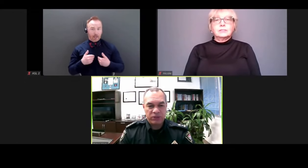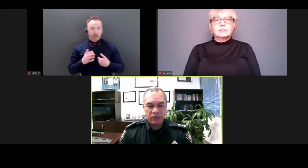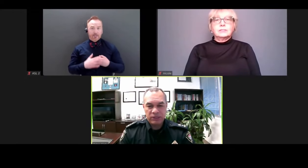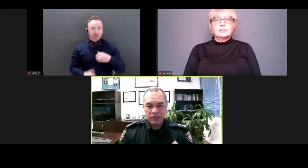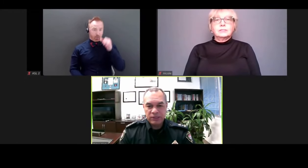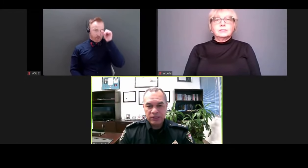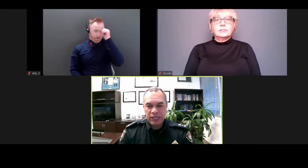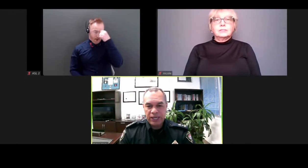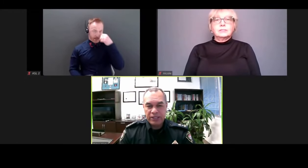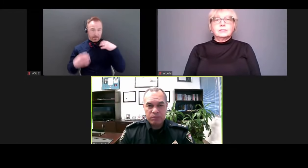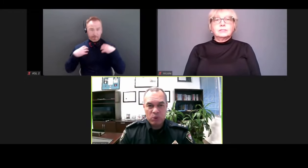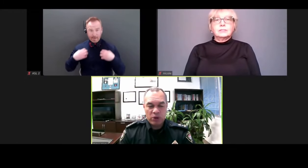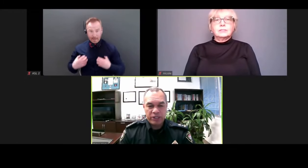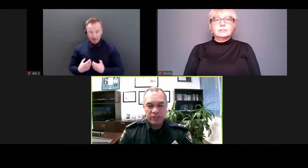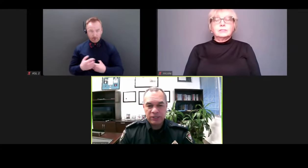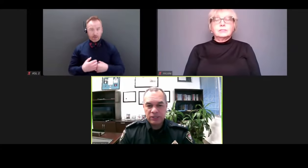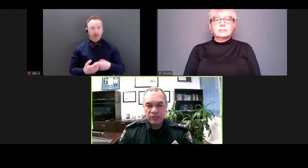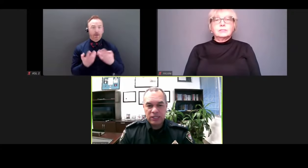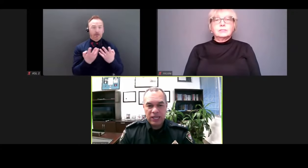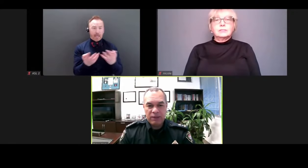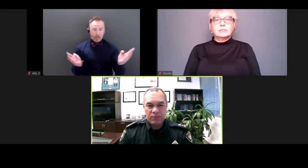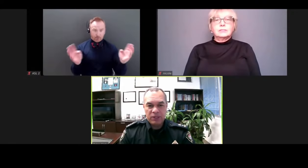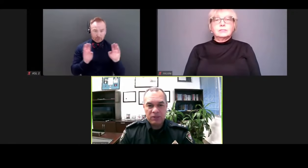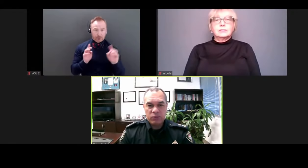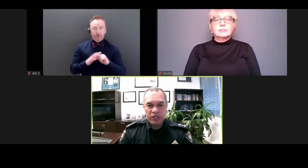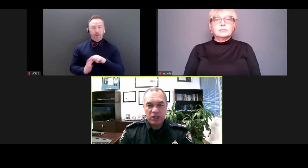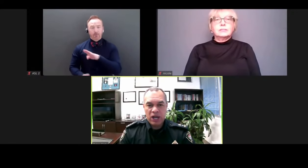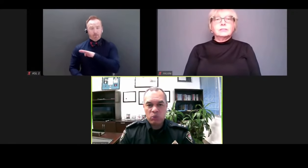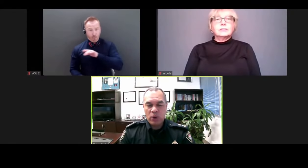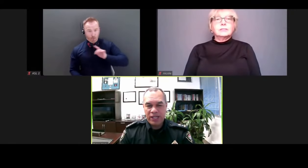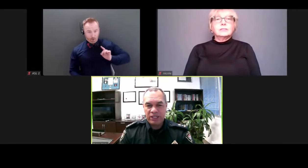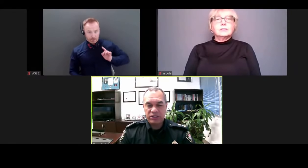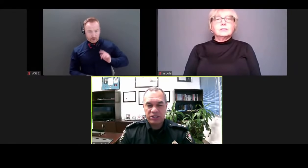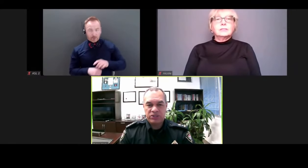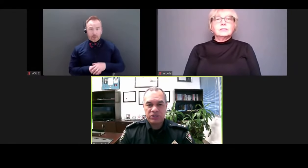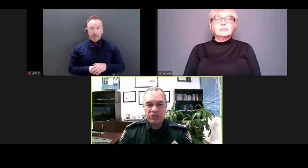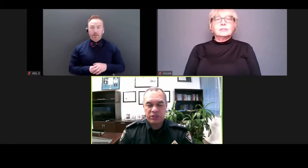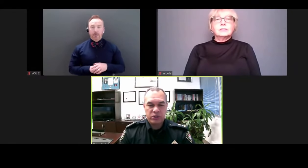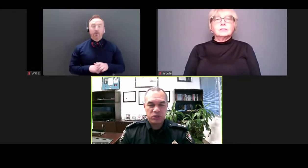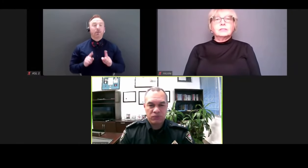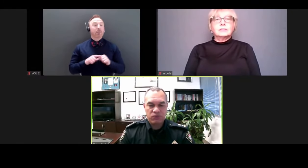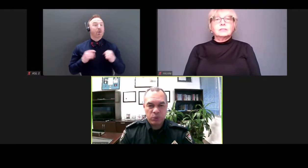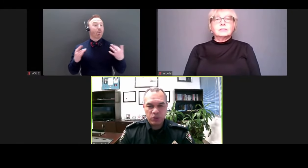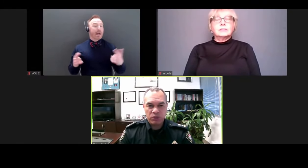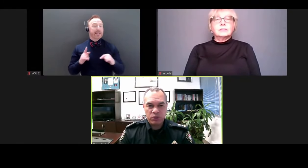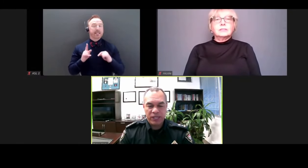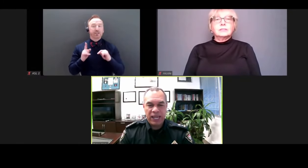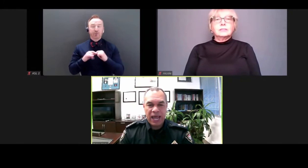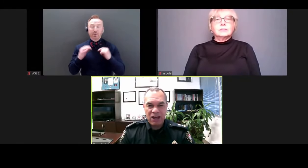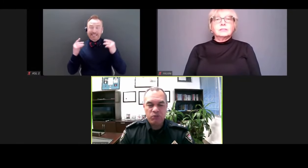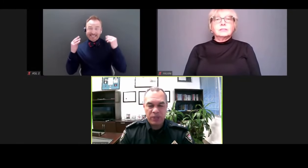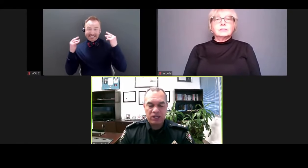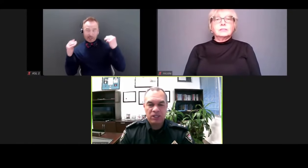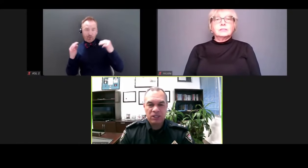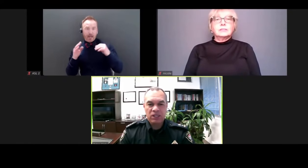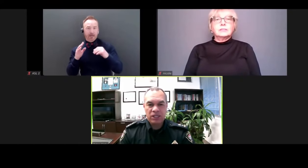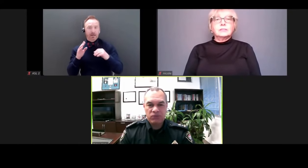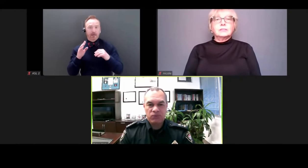Council and the board, we are not waiting to consider the use of enforcement. We have